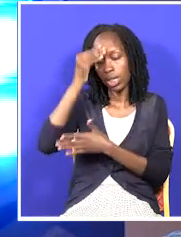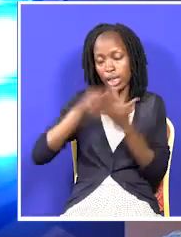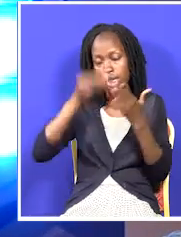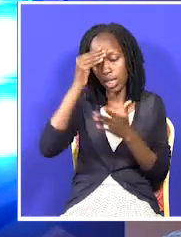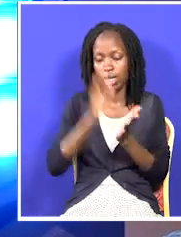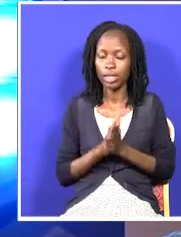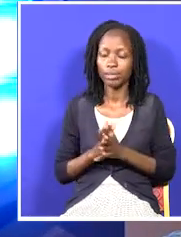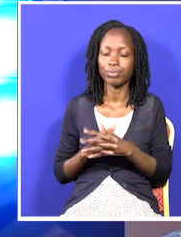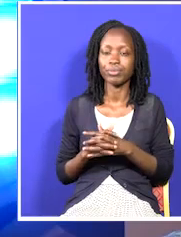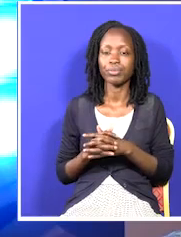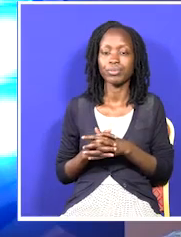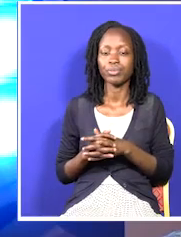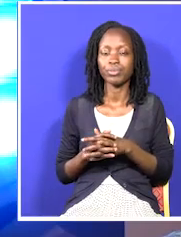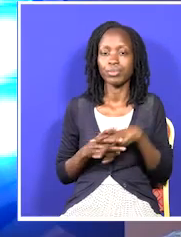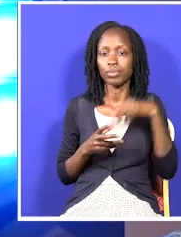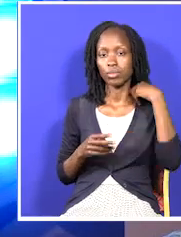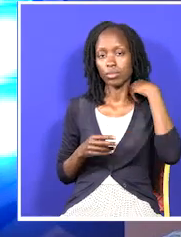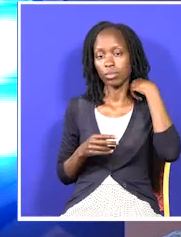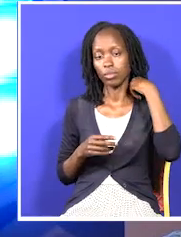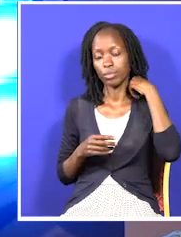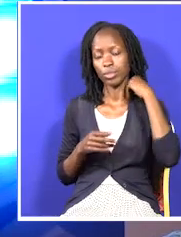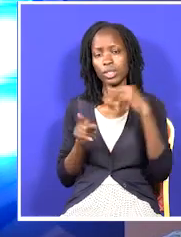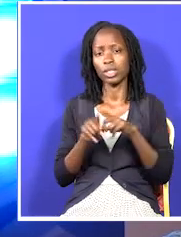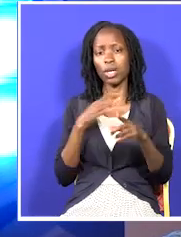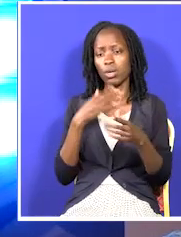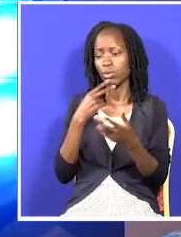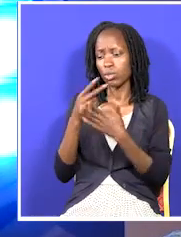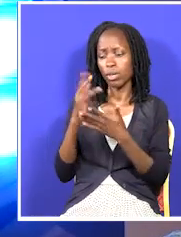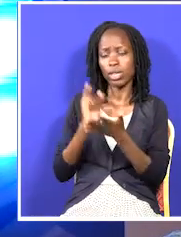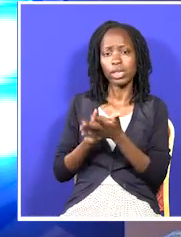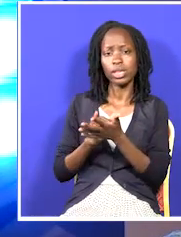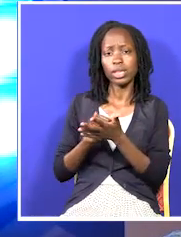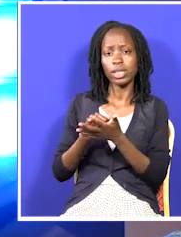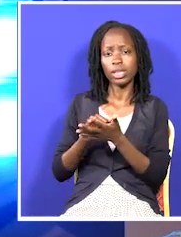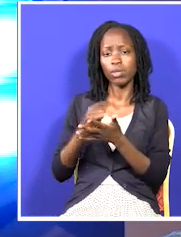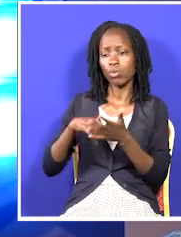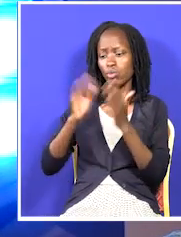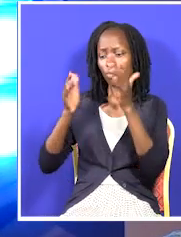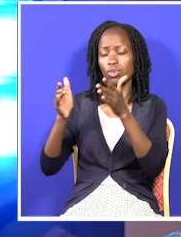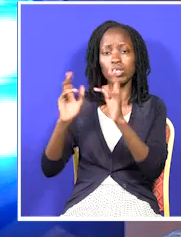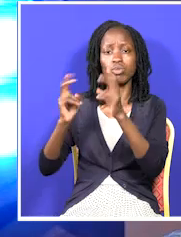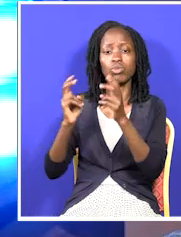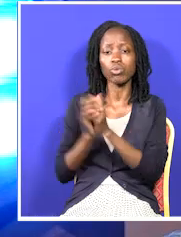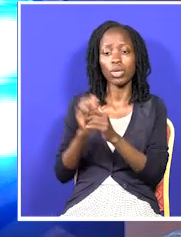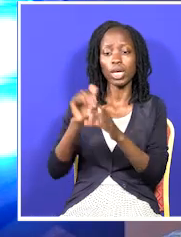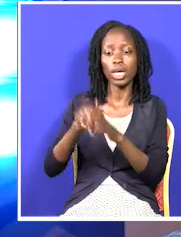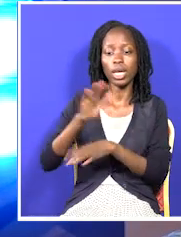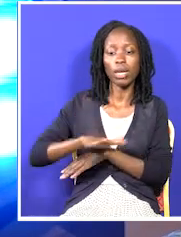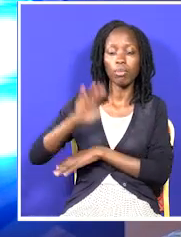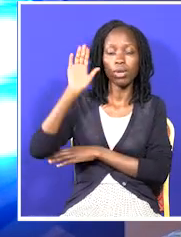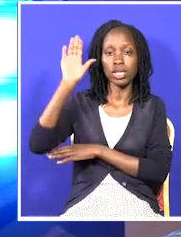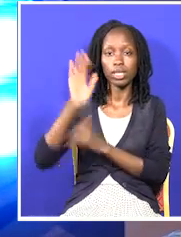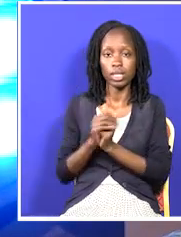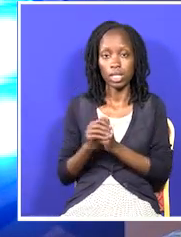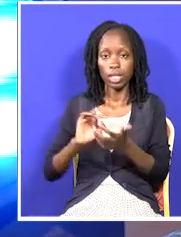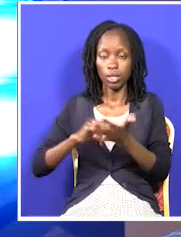your Bible as we look at this lesson. Now, I just want to say that we have been looking at a series in His presence.